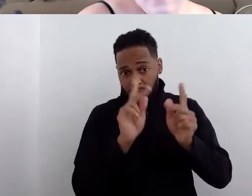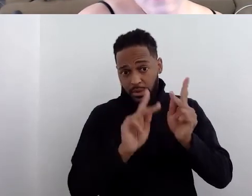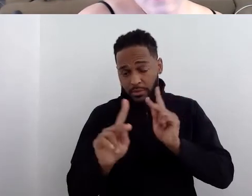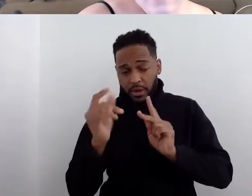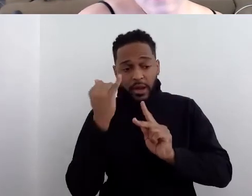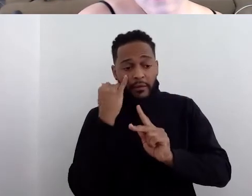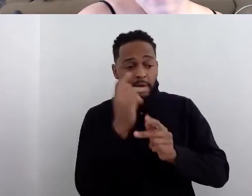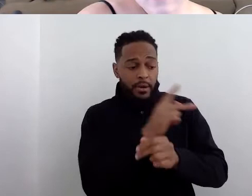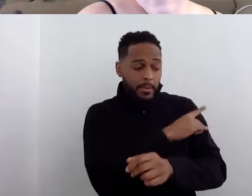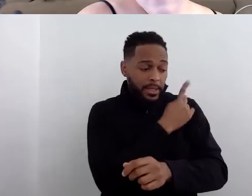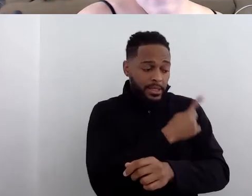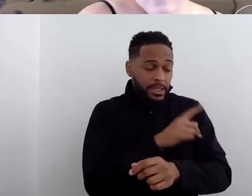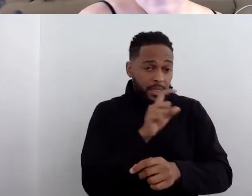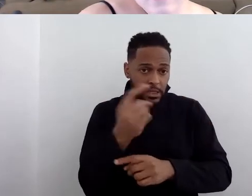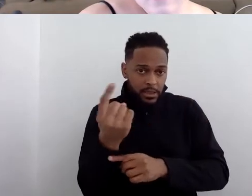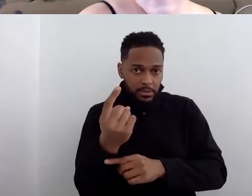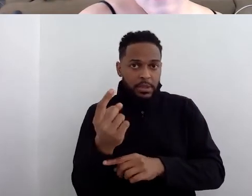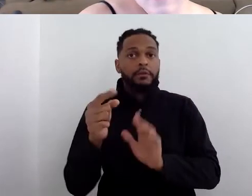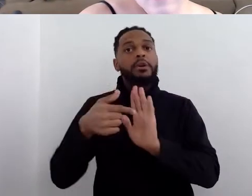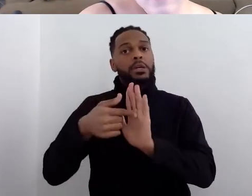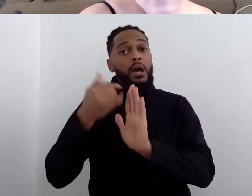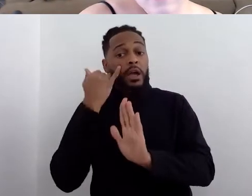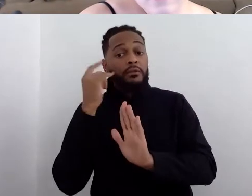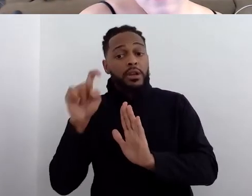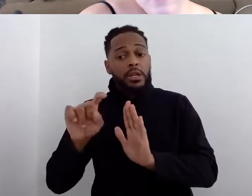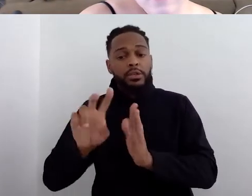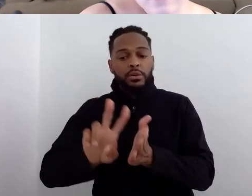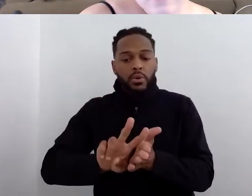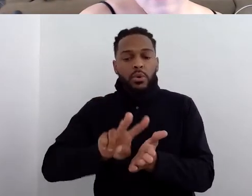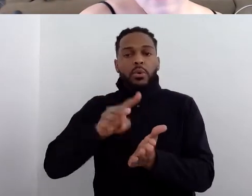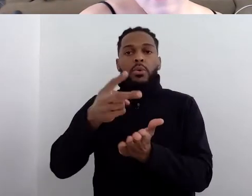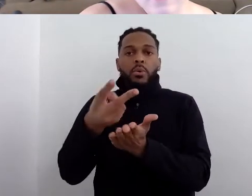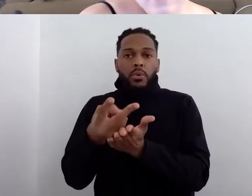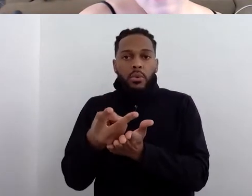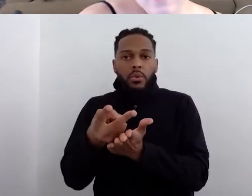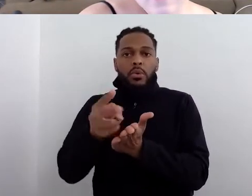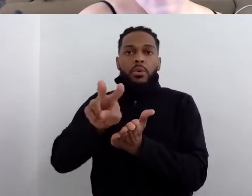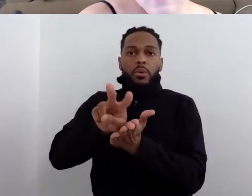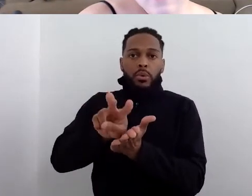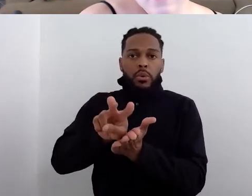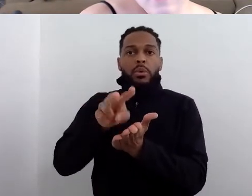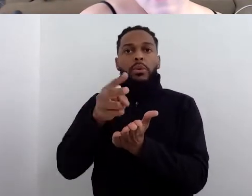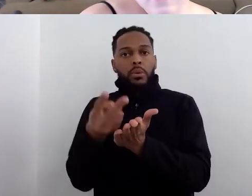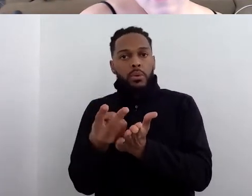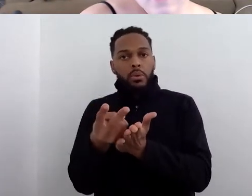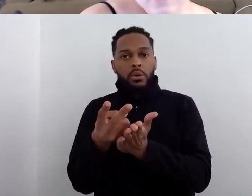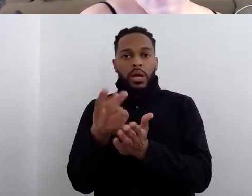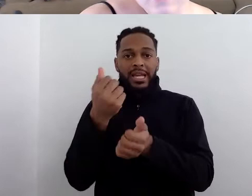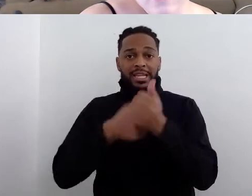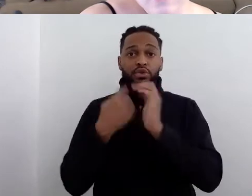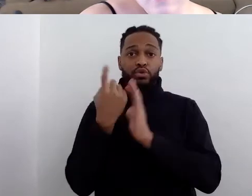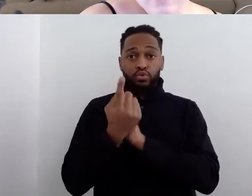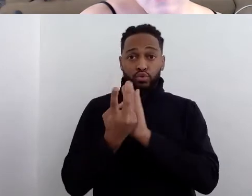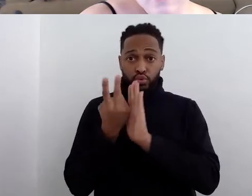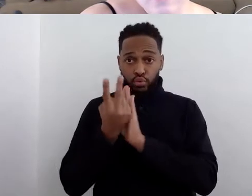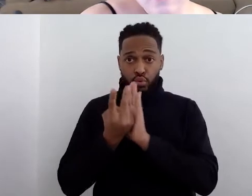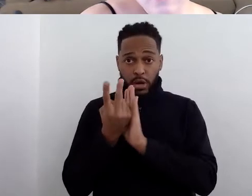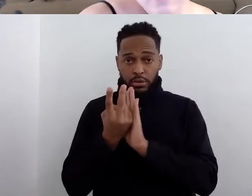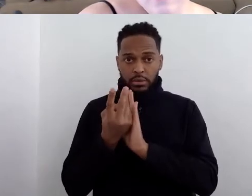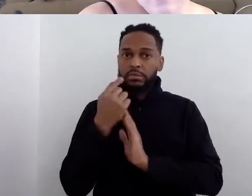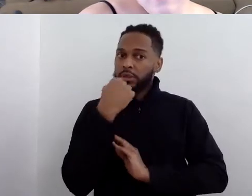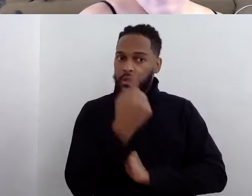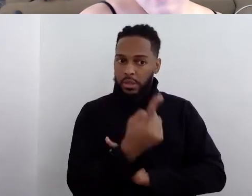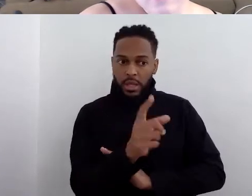turned every 2 hours, that happens, and it's supposed to happen. And we should be able to do that as a hospital